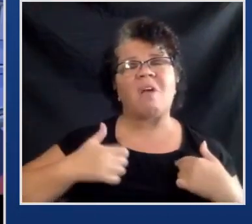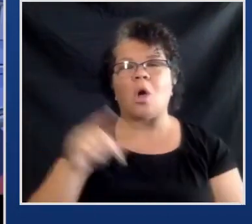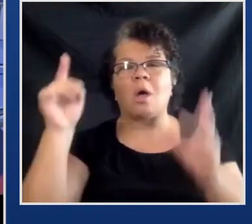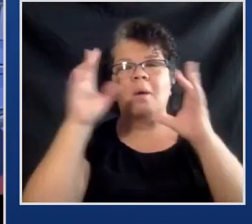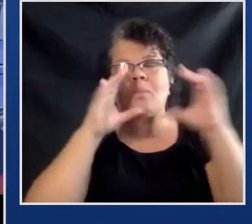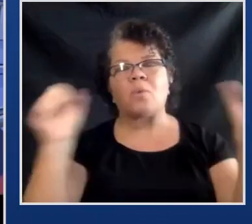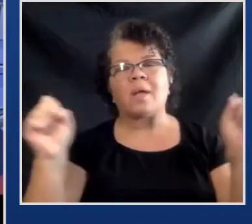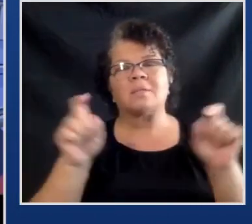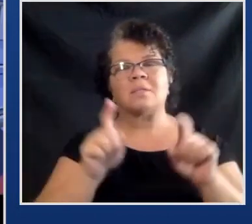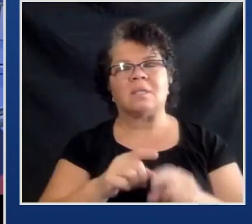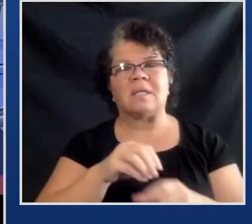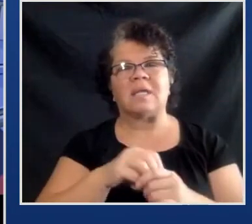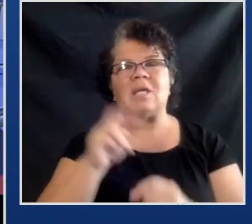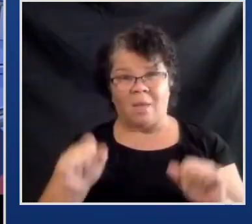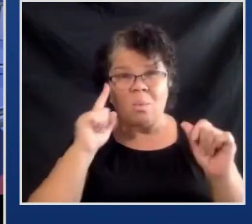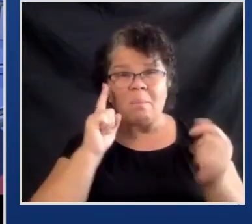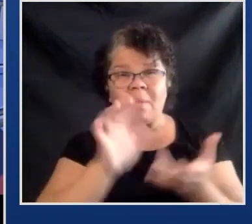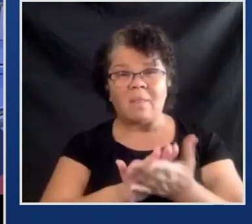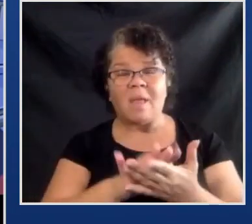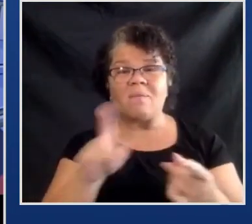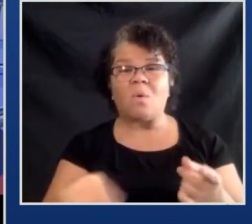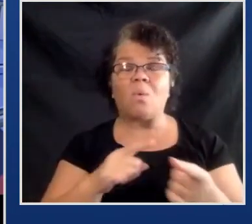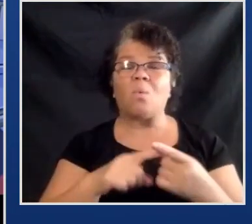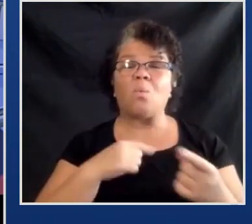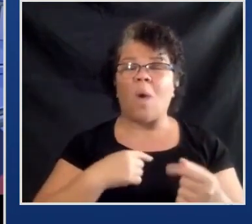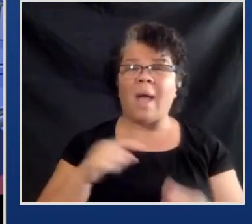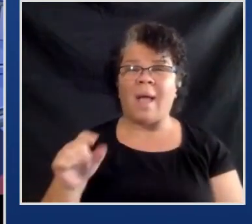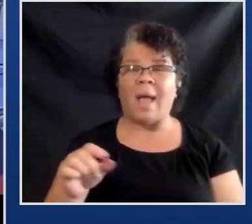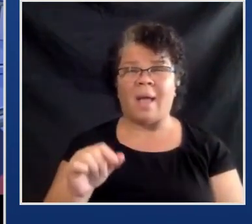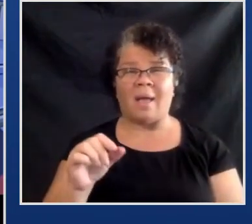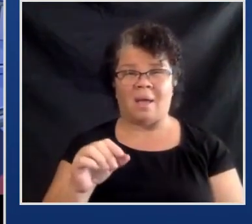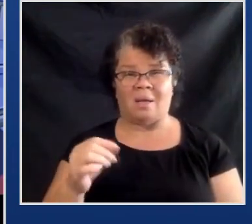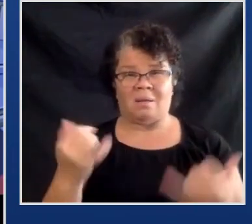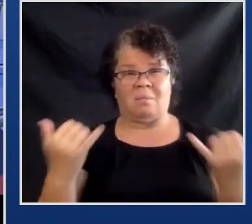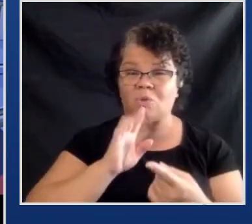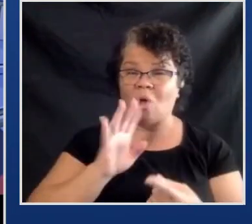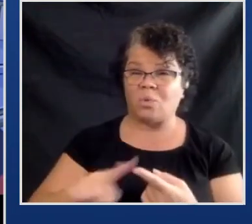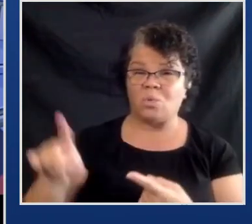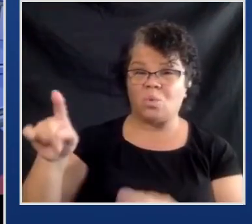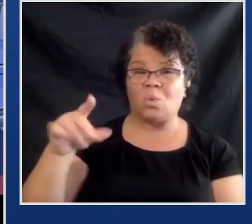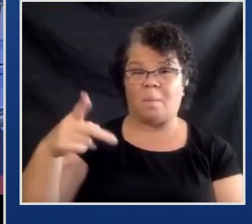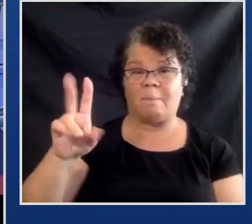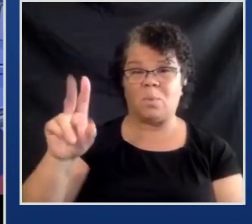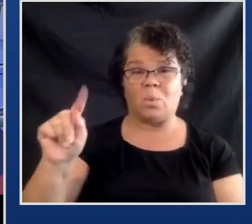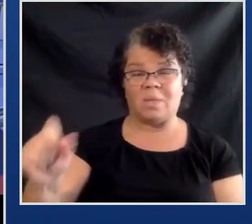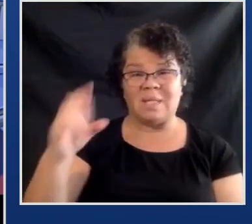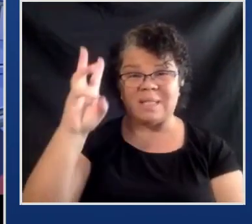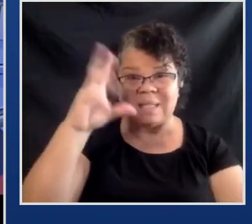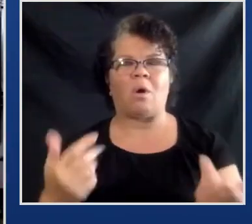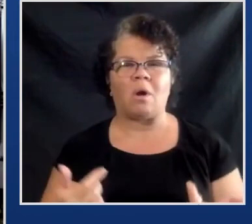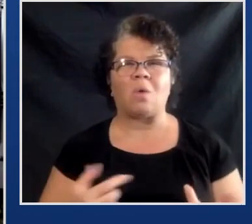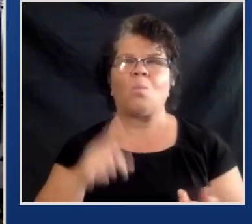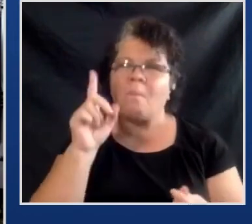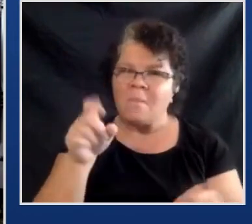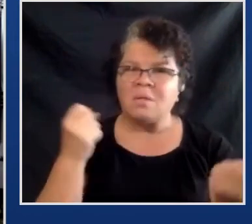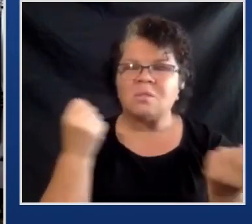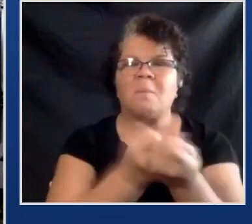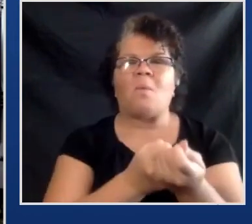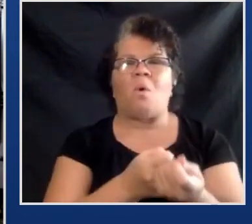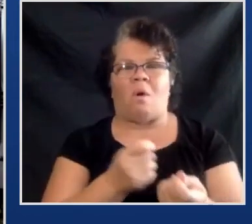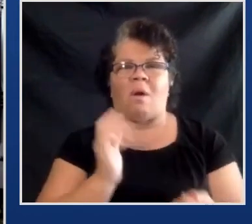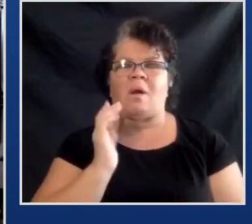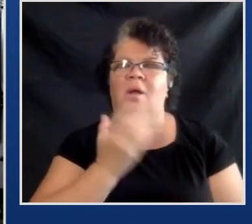man, literally being laughed at, Putin's puppy. Putin, he's weak. God love